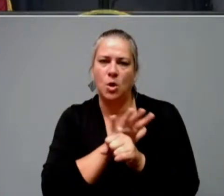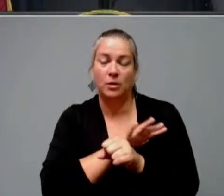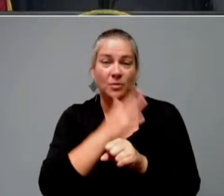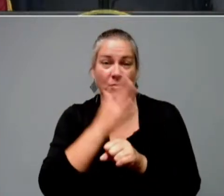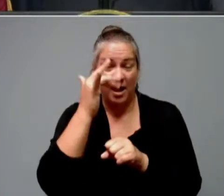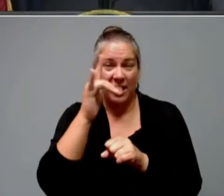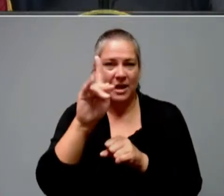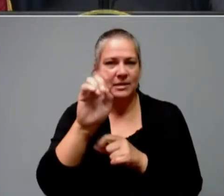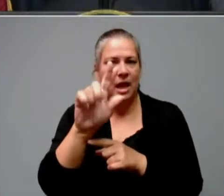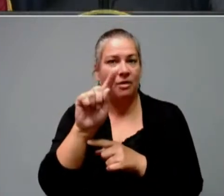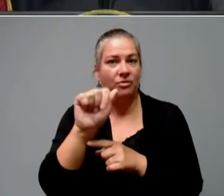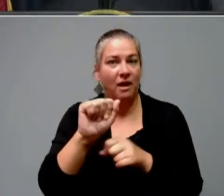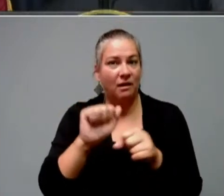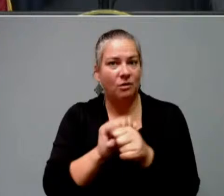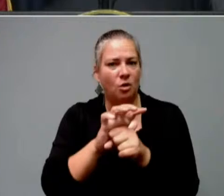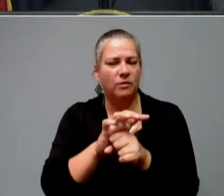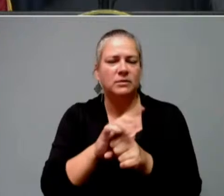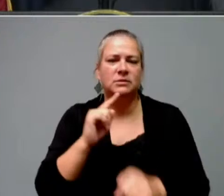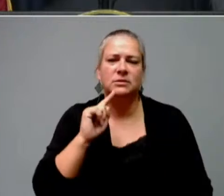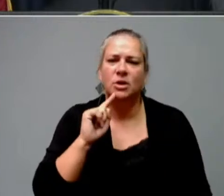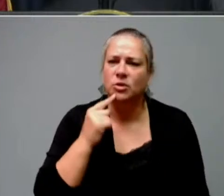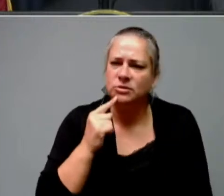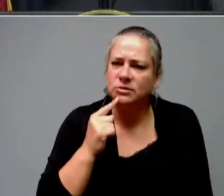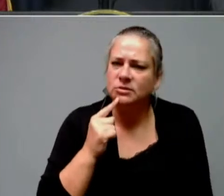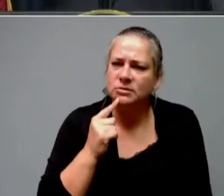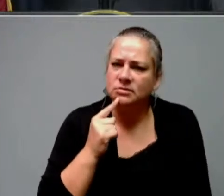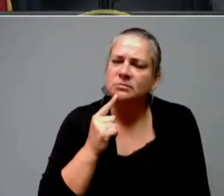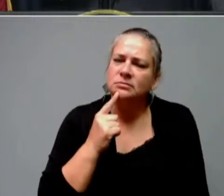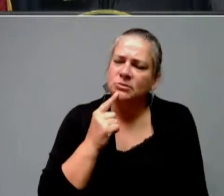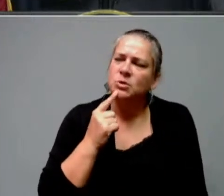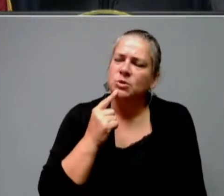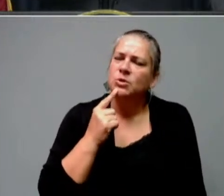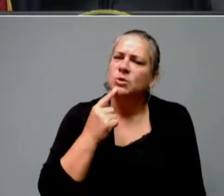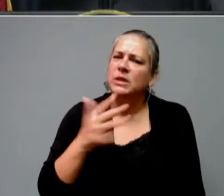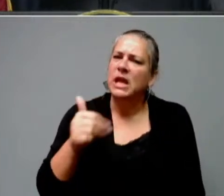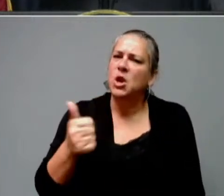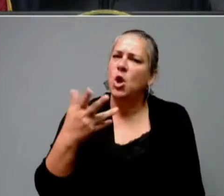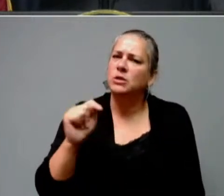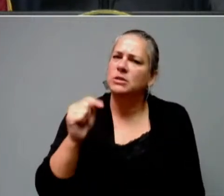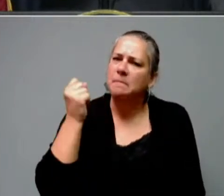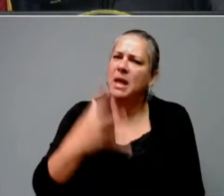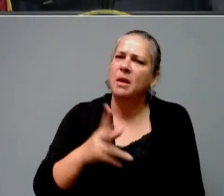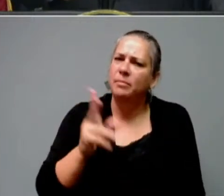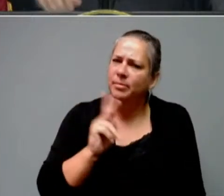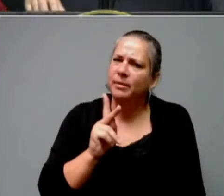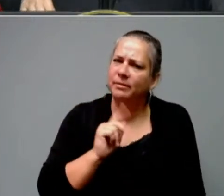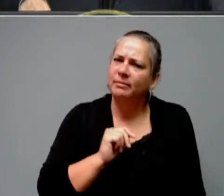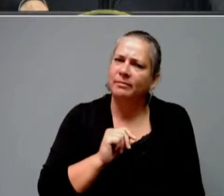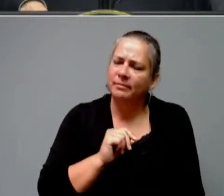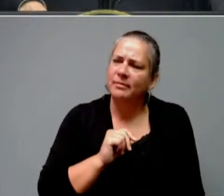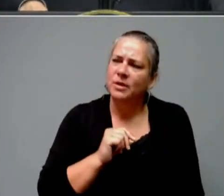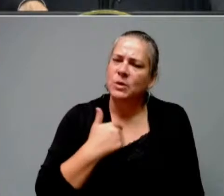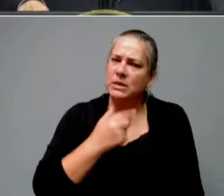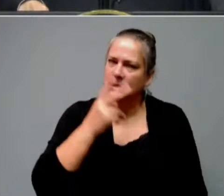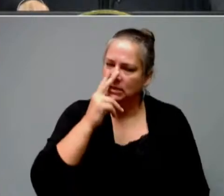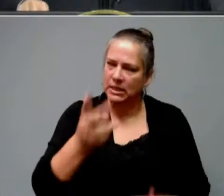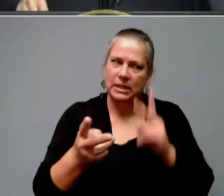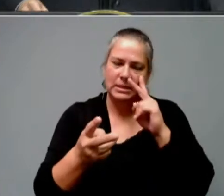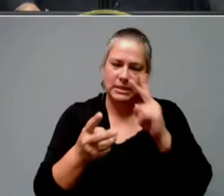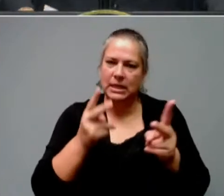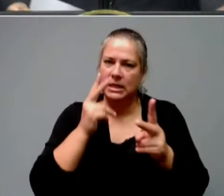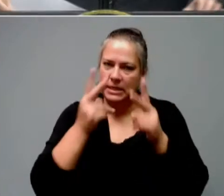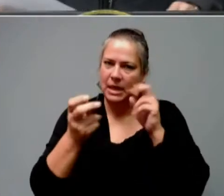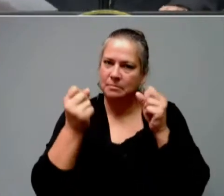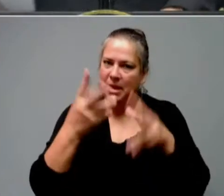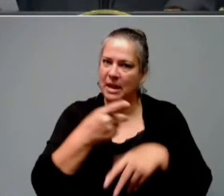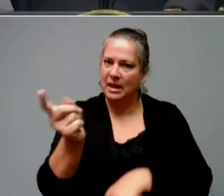30% is a lot of people that it can harm. And as we'll talk about, we're seeing more breakthrough cases, and we believe that we